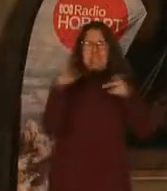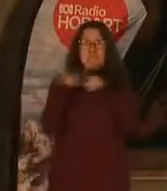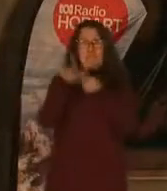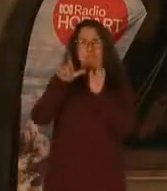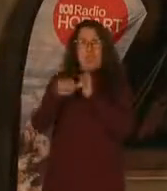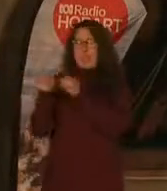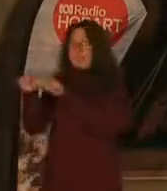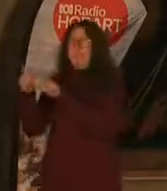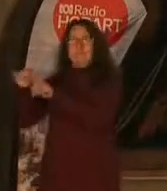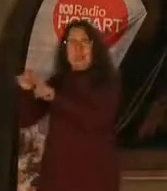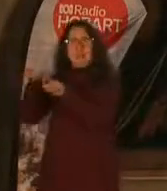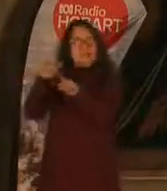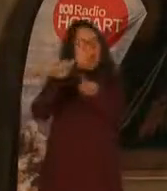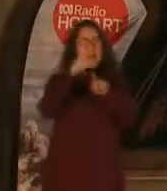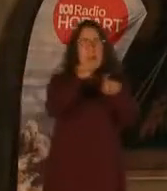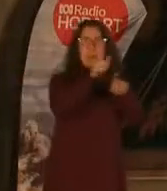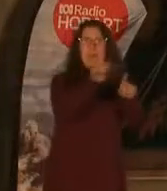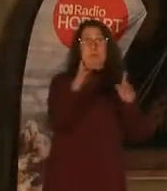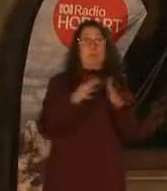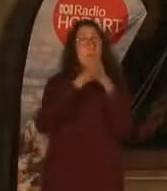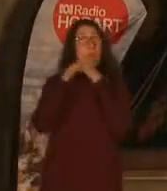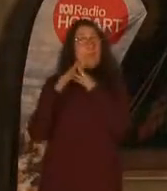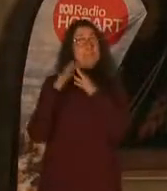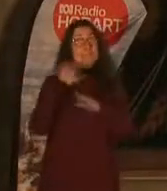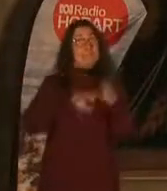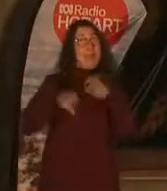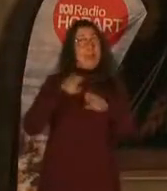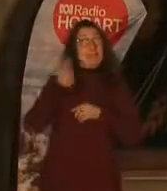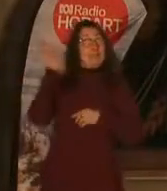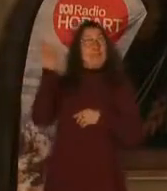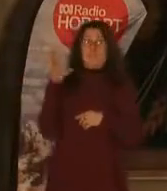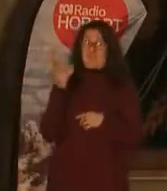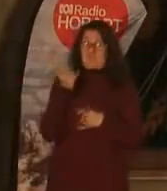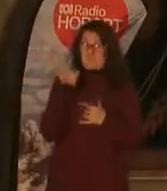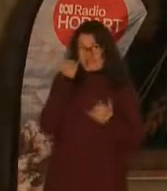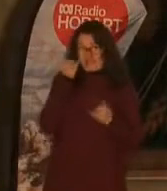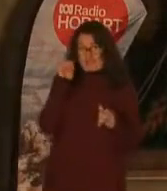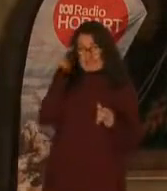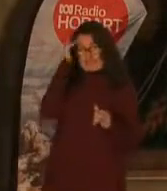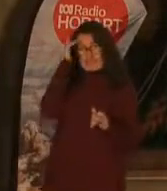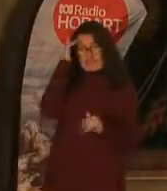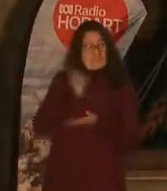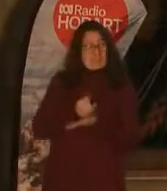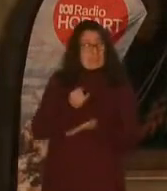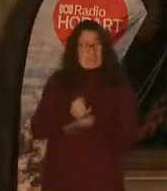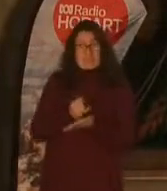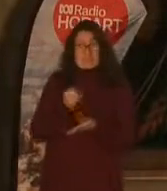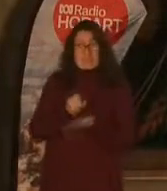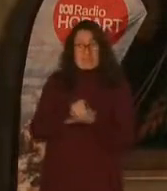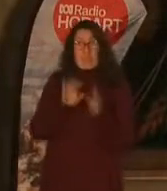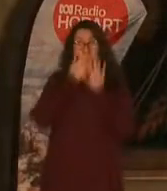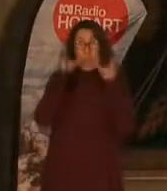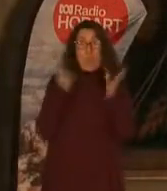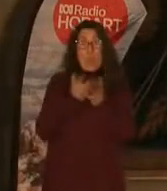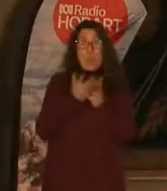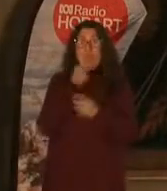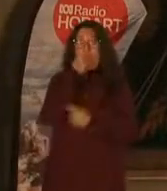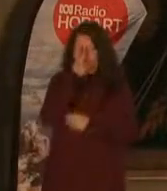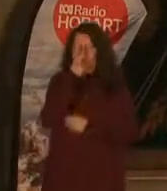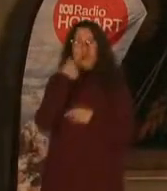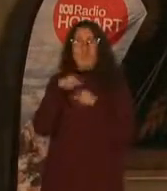has made many, many mistakes that the world is paying for. And so I think that,